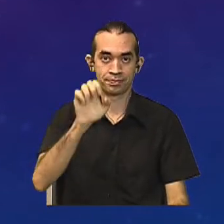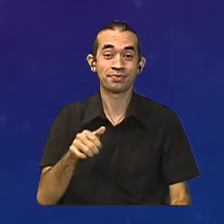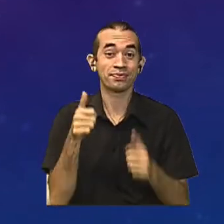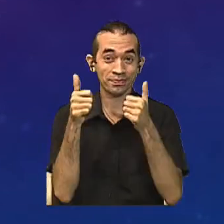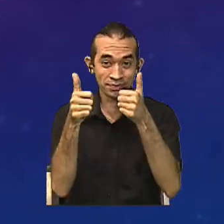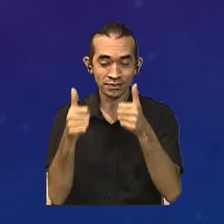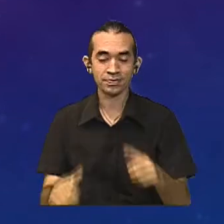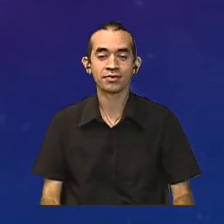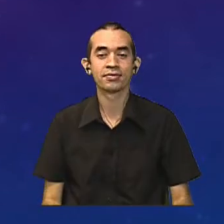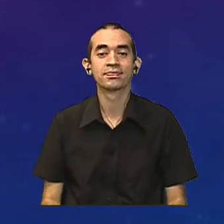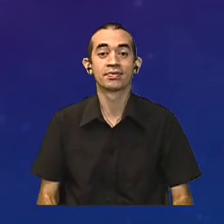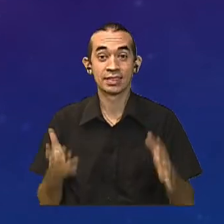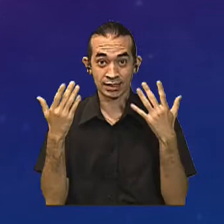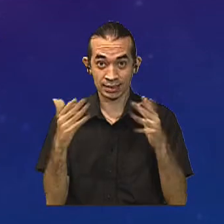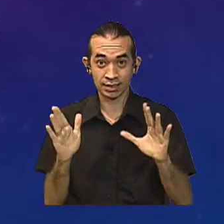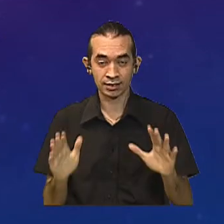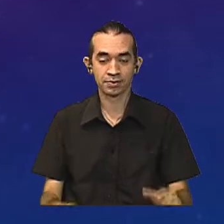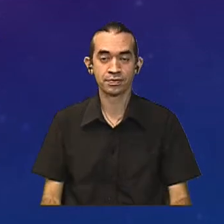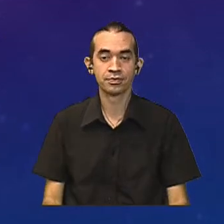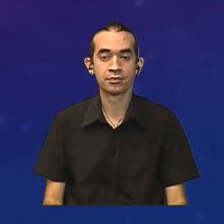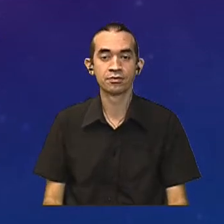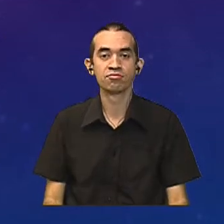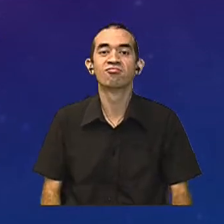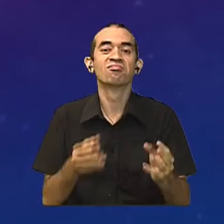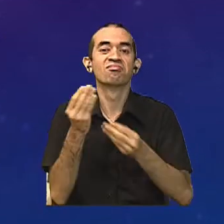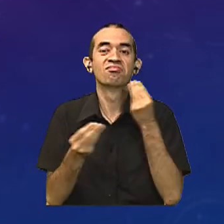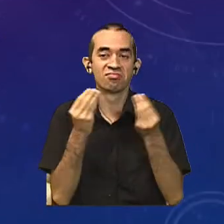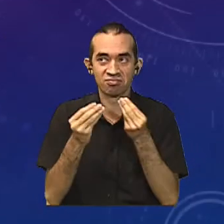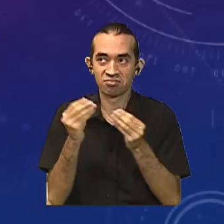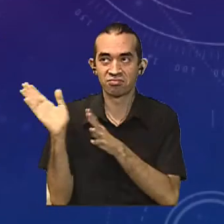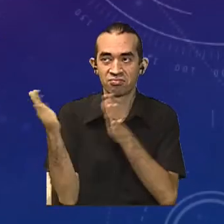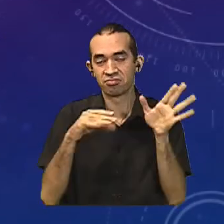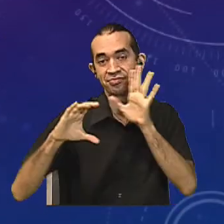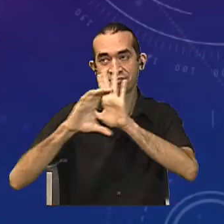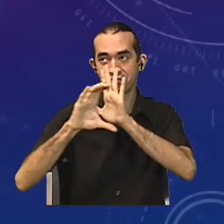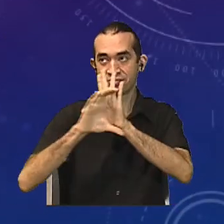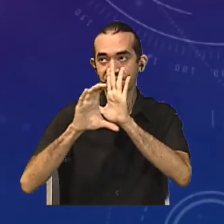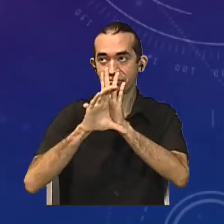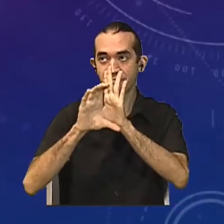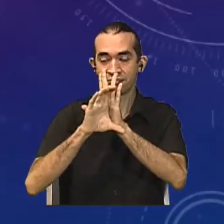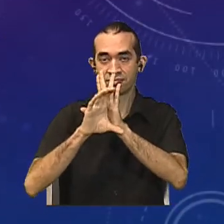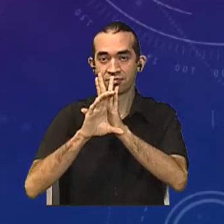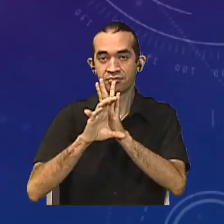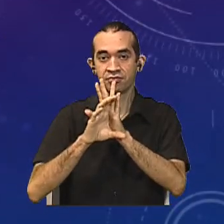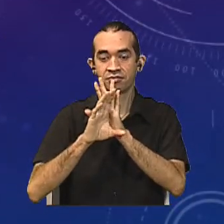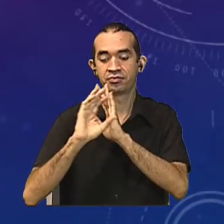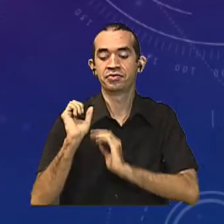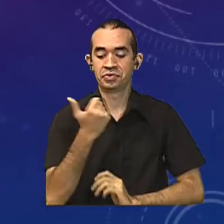Okay, now you have another picture, and it is